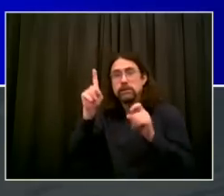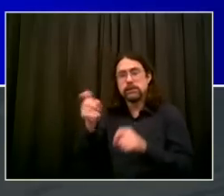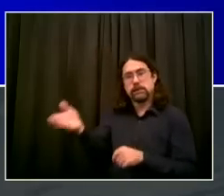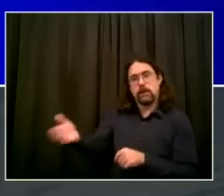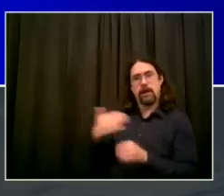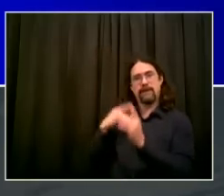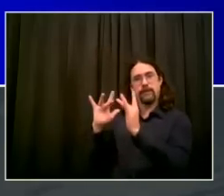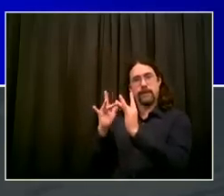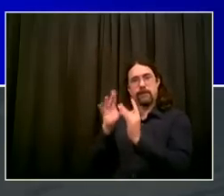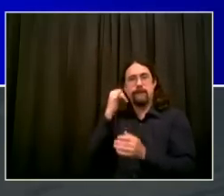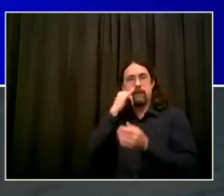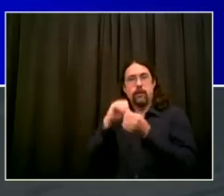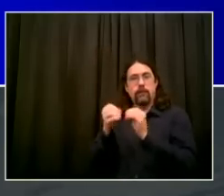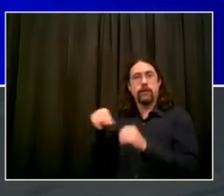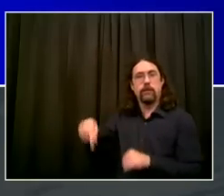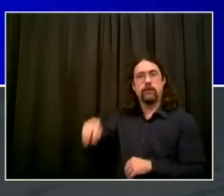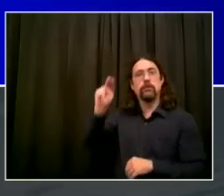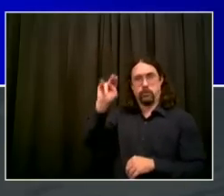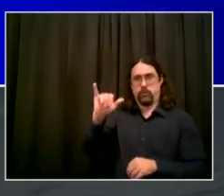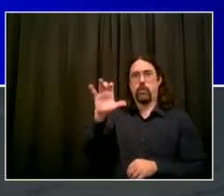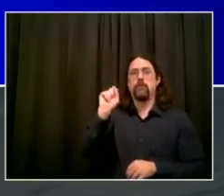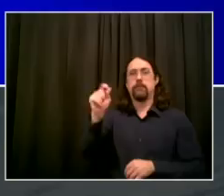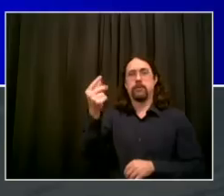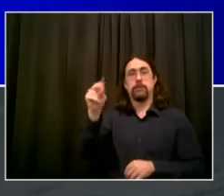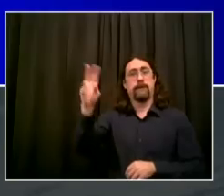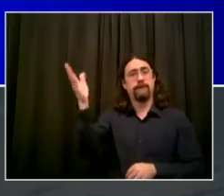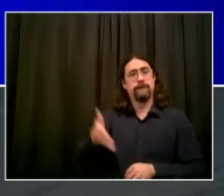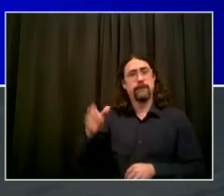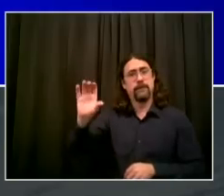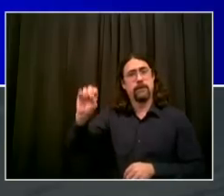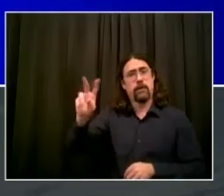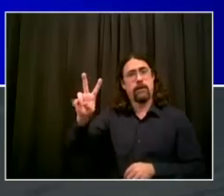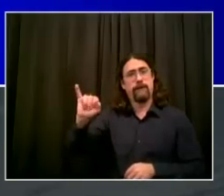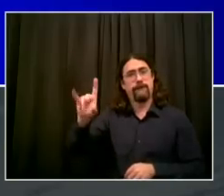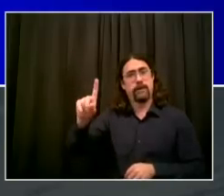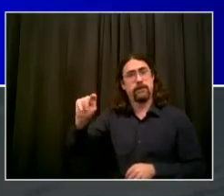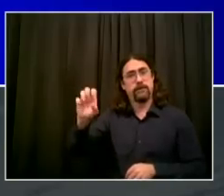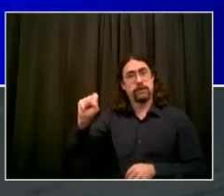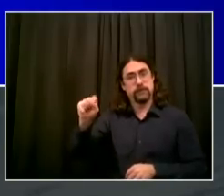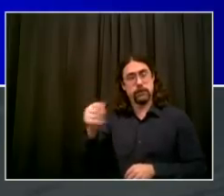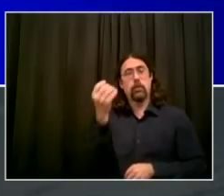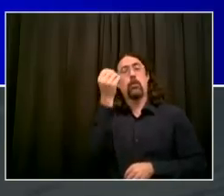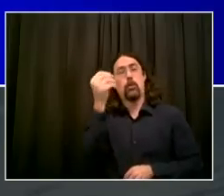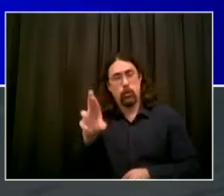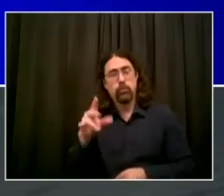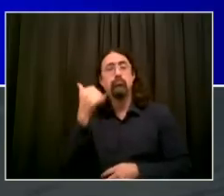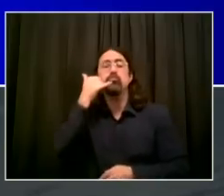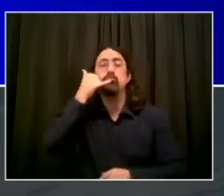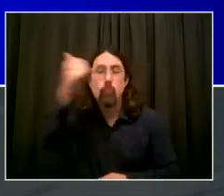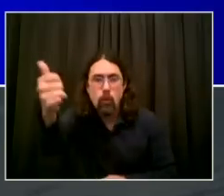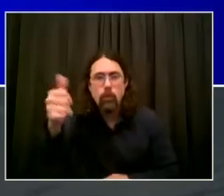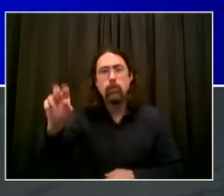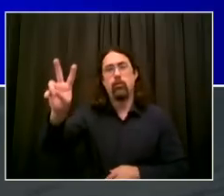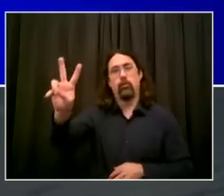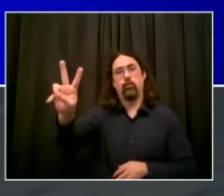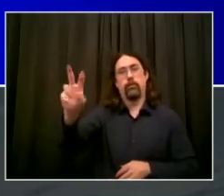212-COVID-19 to find those locations. Now, let's talk about another